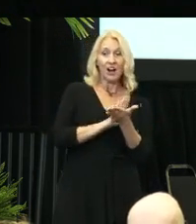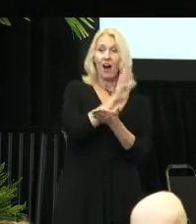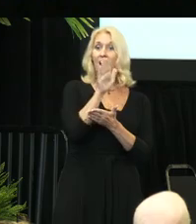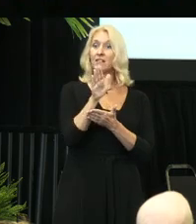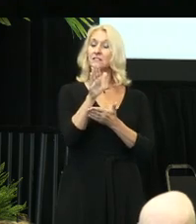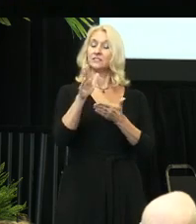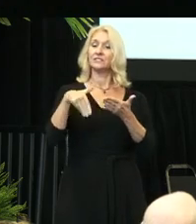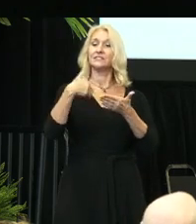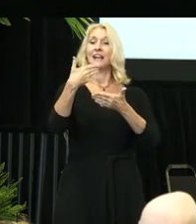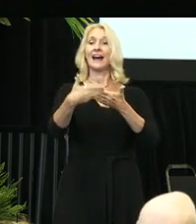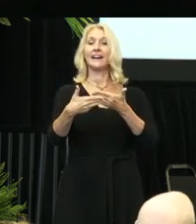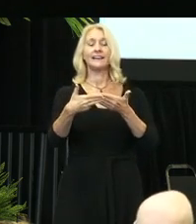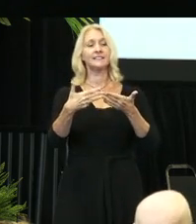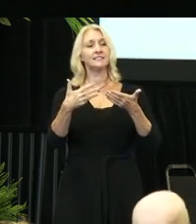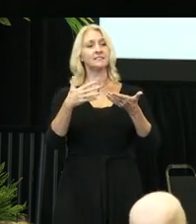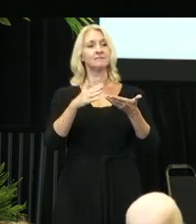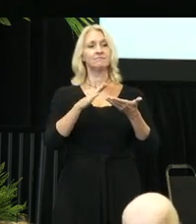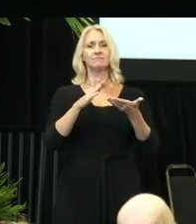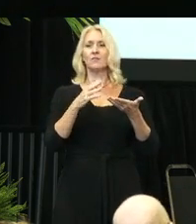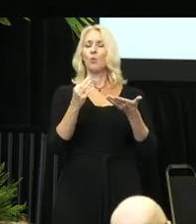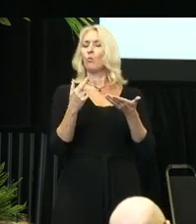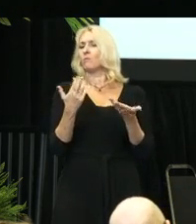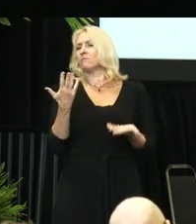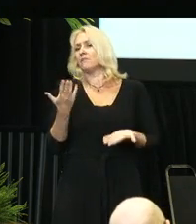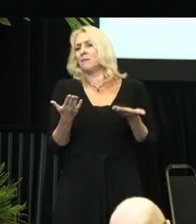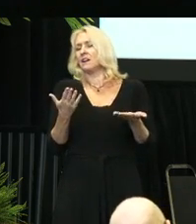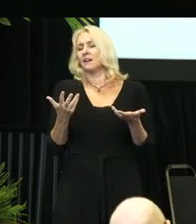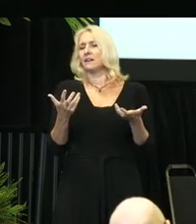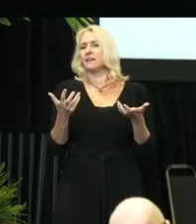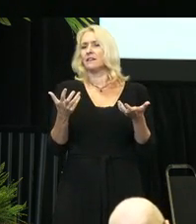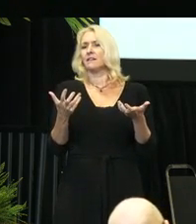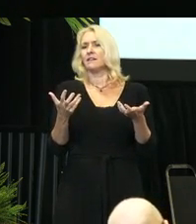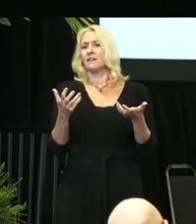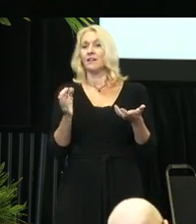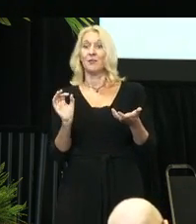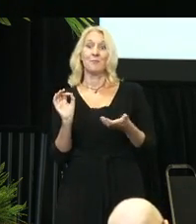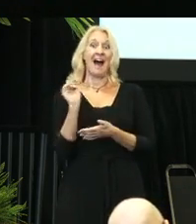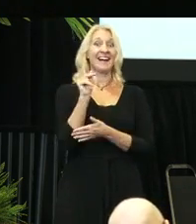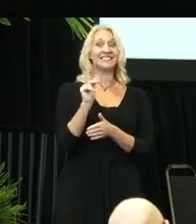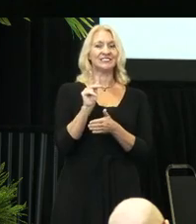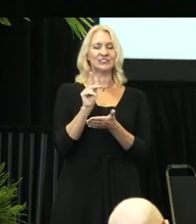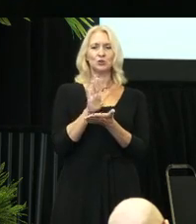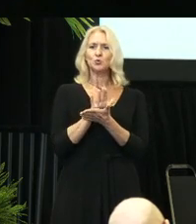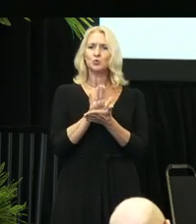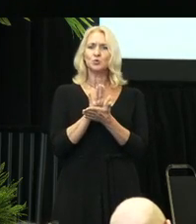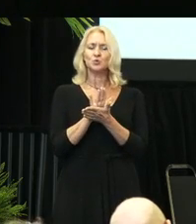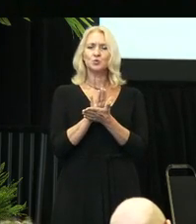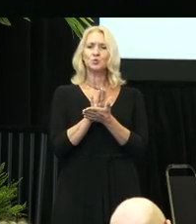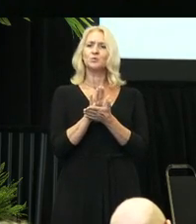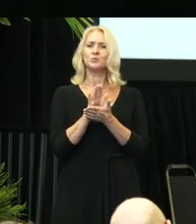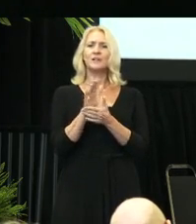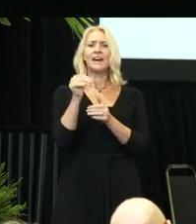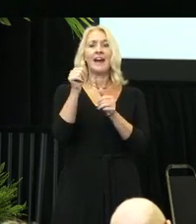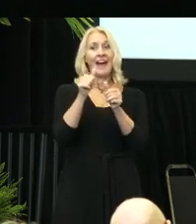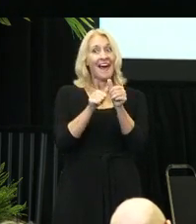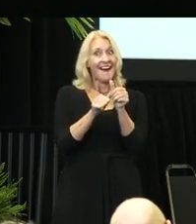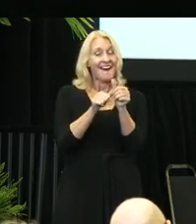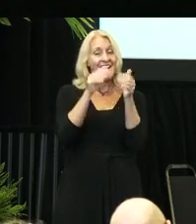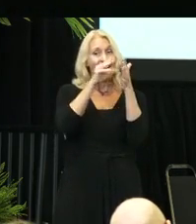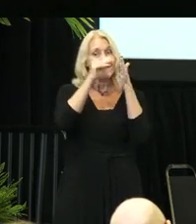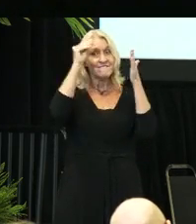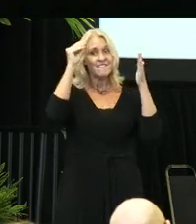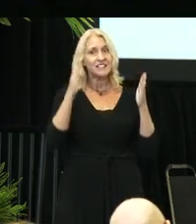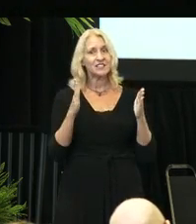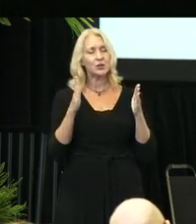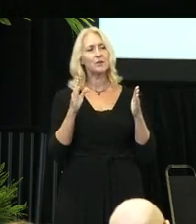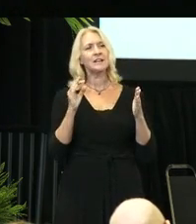stone to do something else, or whether this is something that they're going back to school to do, every single one of our students, without exception, is at some